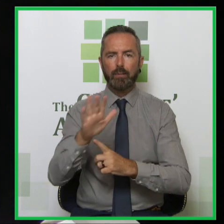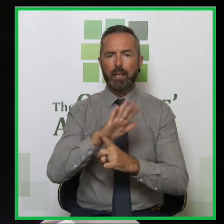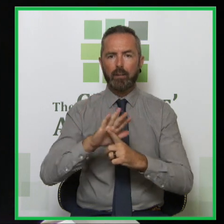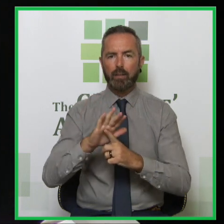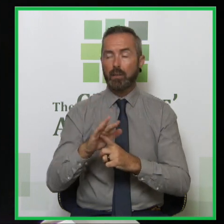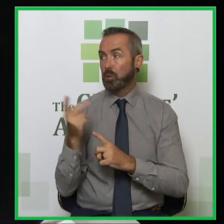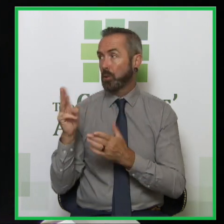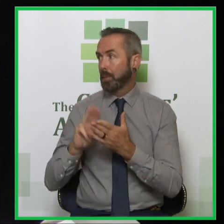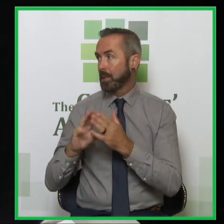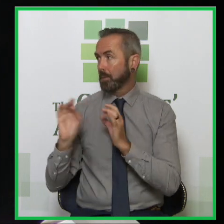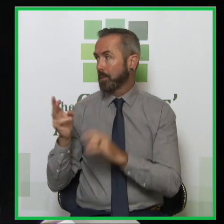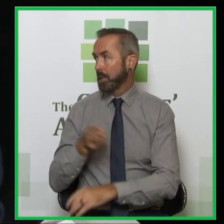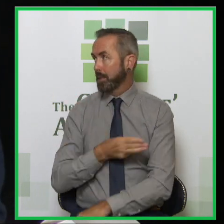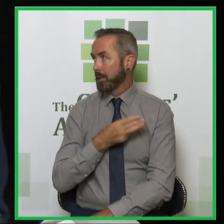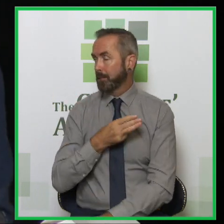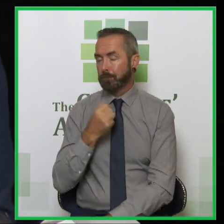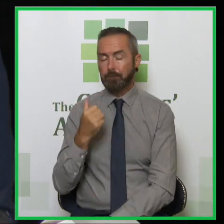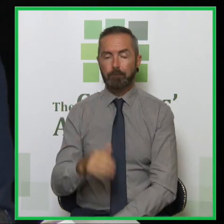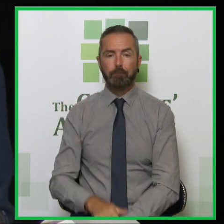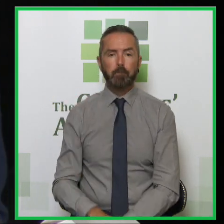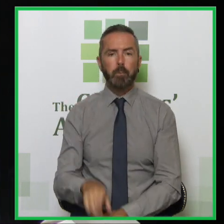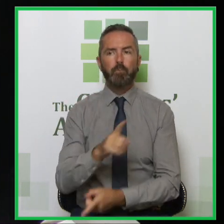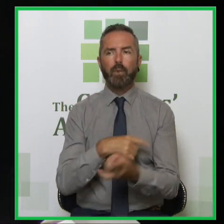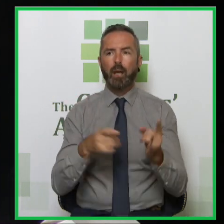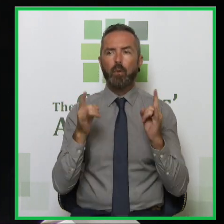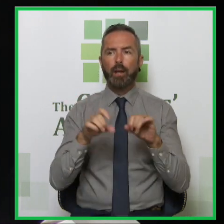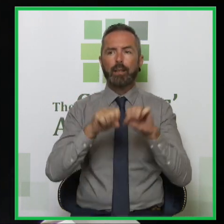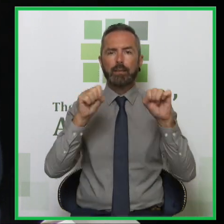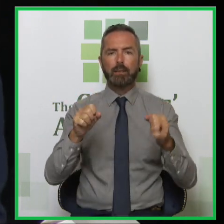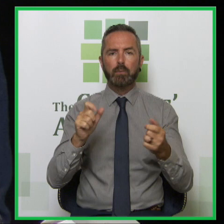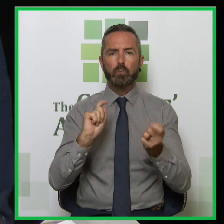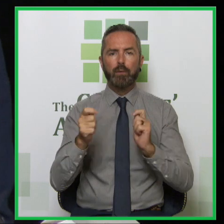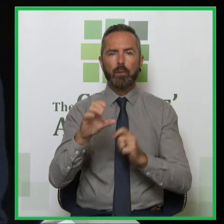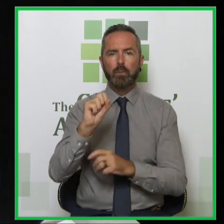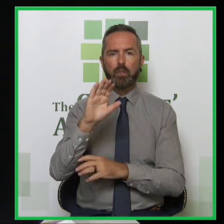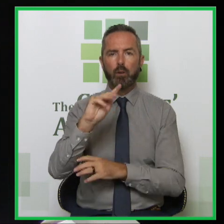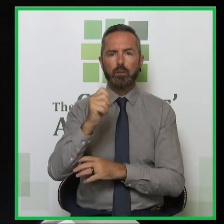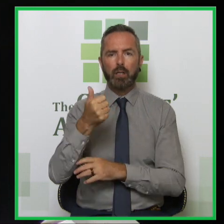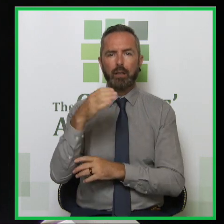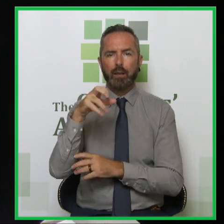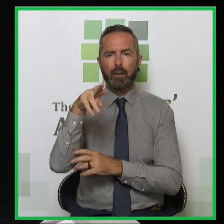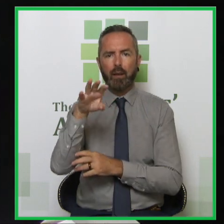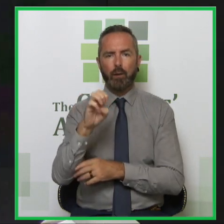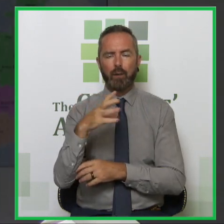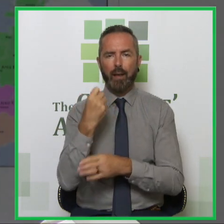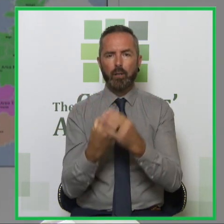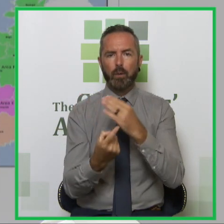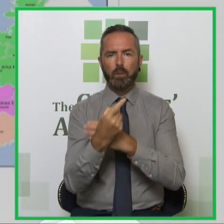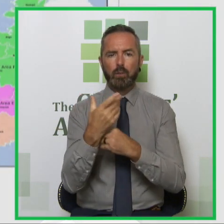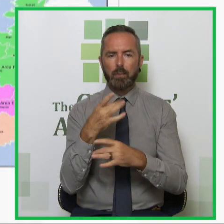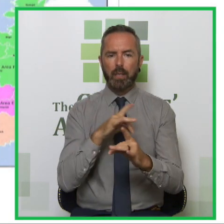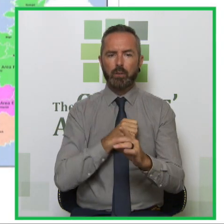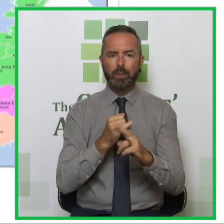2 minutes, please, Breda. So our health system reform, Sláinte Care, gives us the opportunity to give the right place in